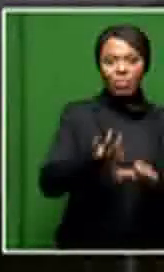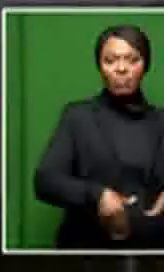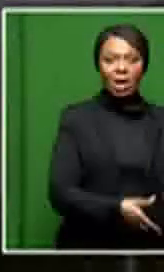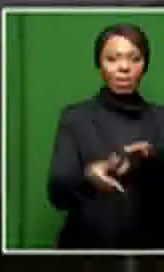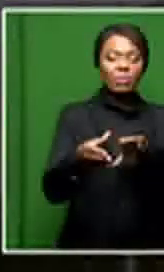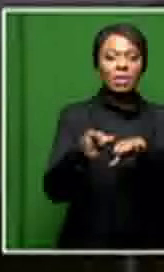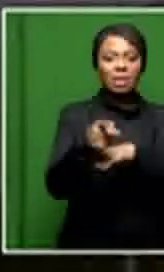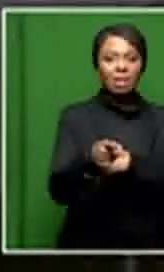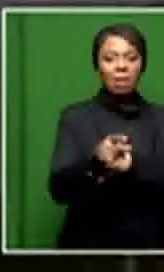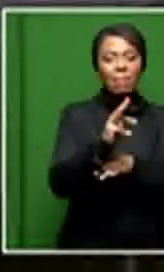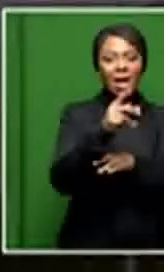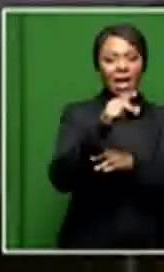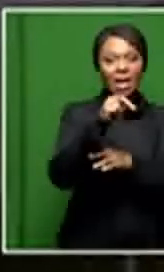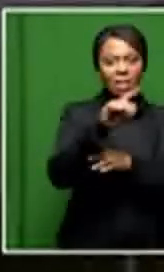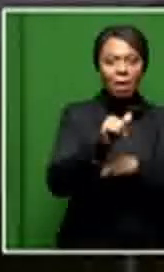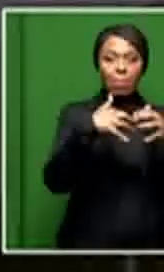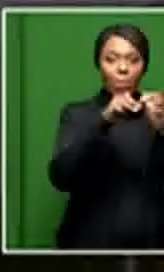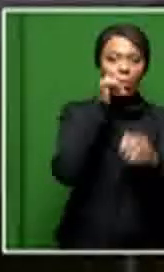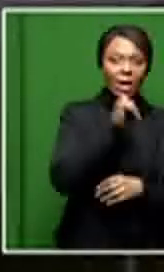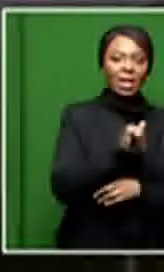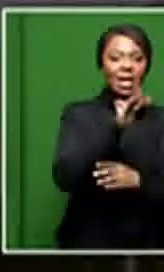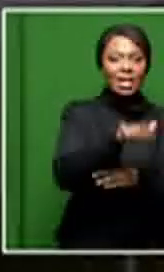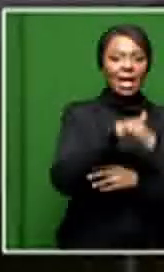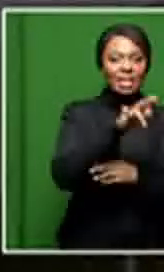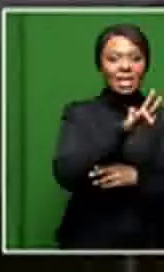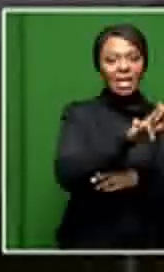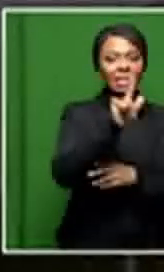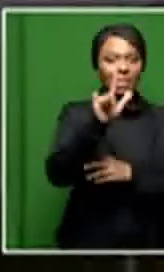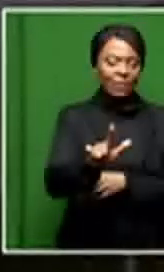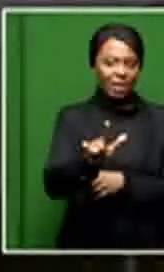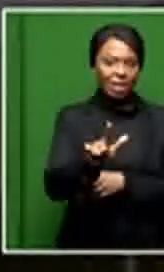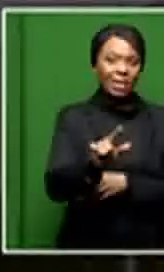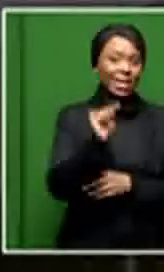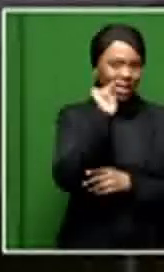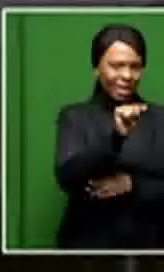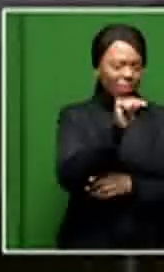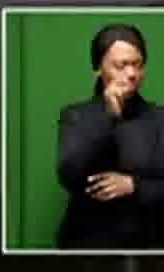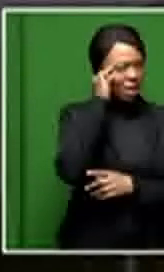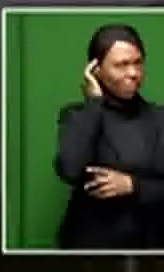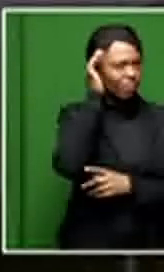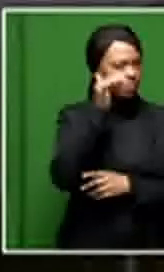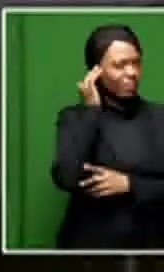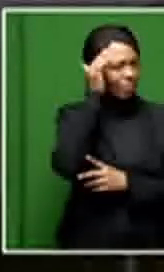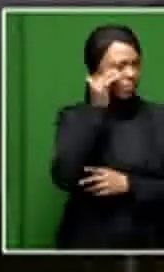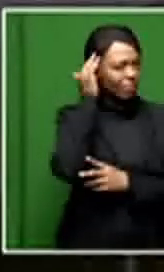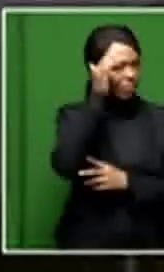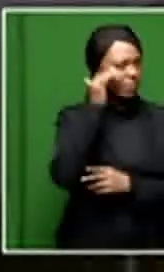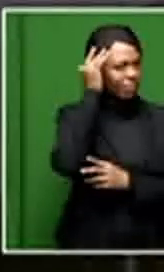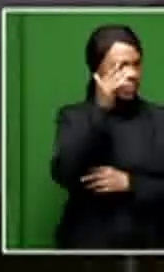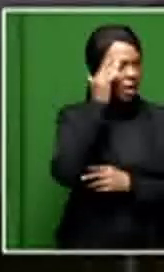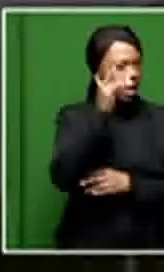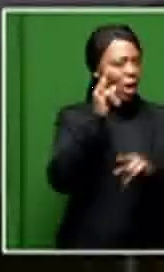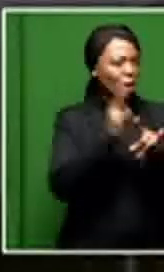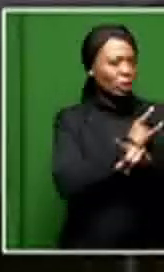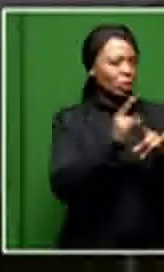Makana, Winter Rose, was formed in 1887. And it just made me think about how can we talk